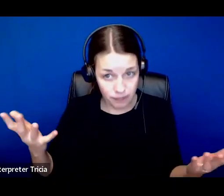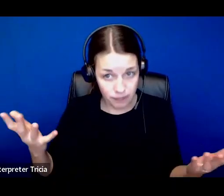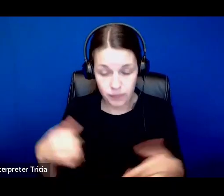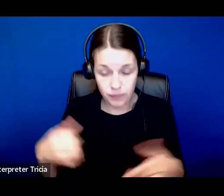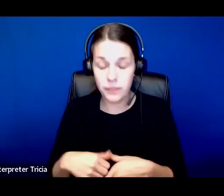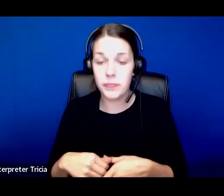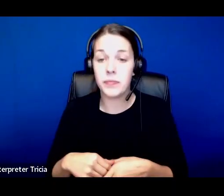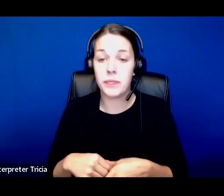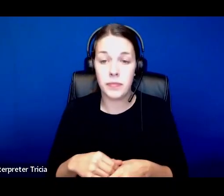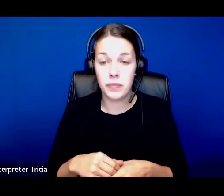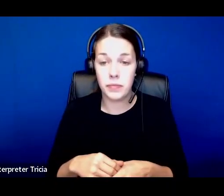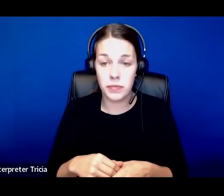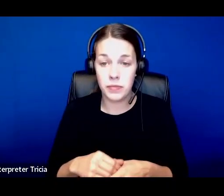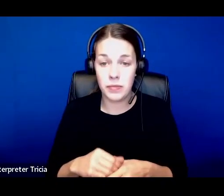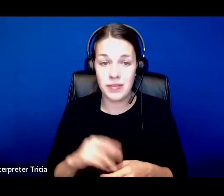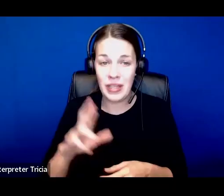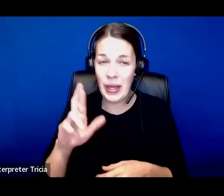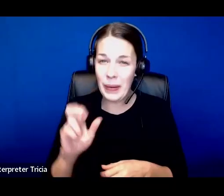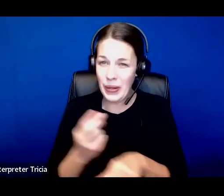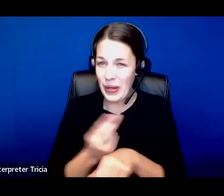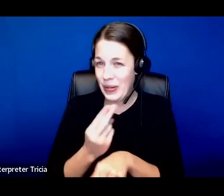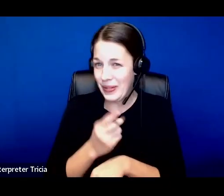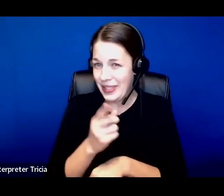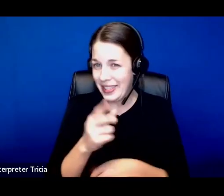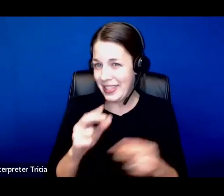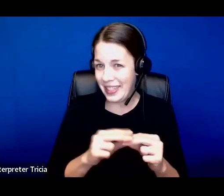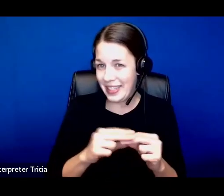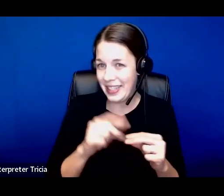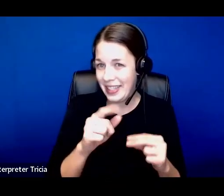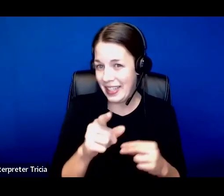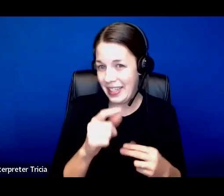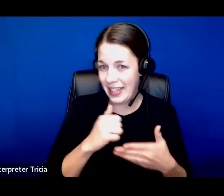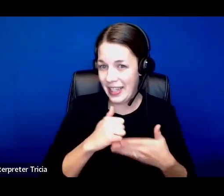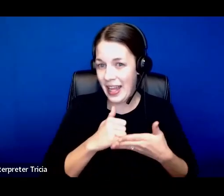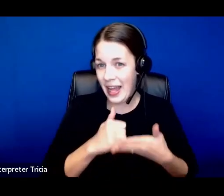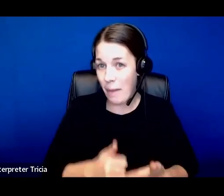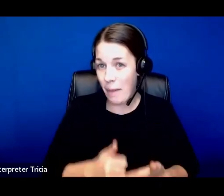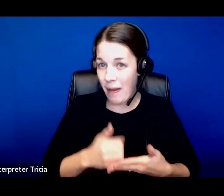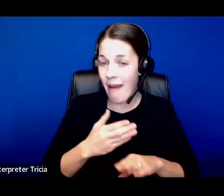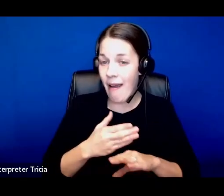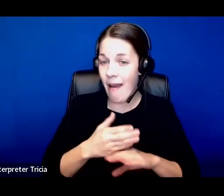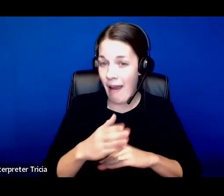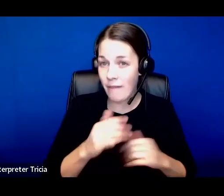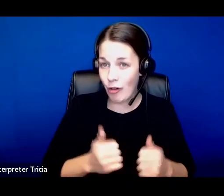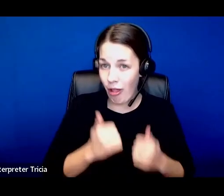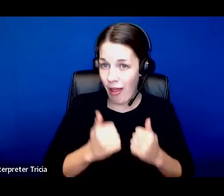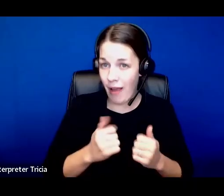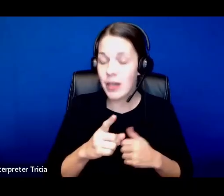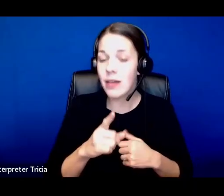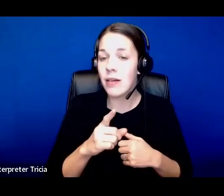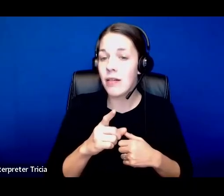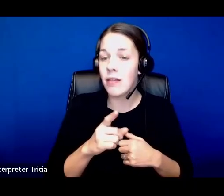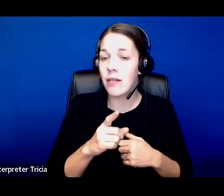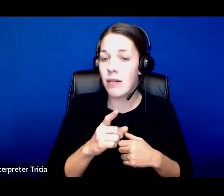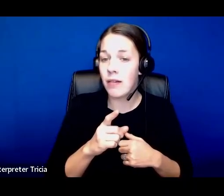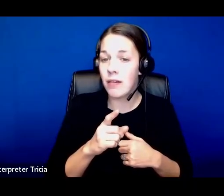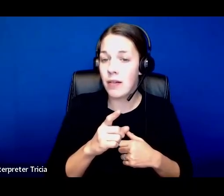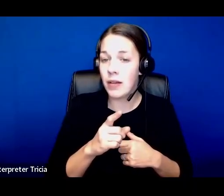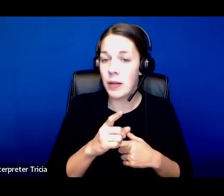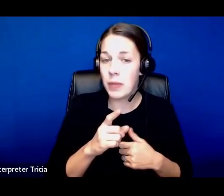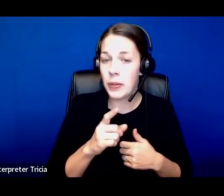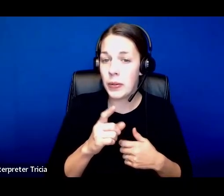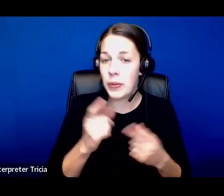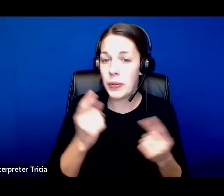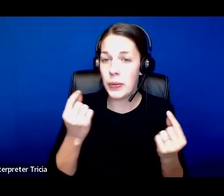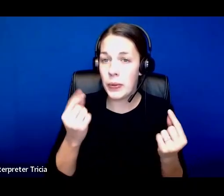well, I reused the slide, so it's going to help you after your life. But some of the things you could do